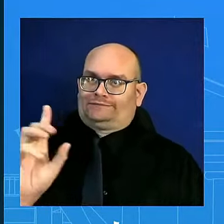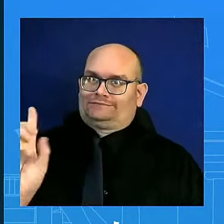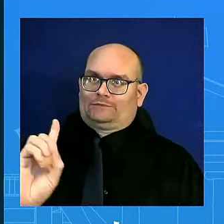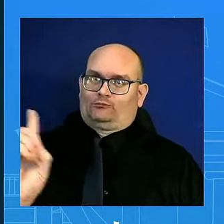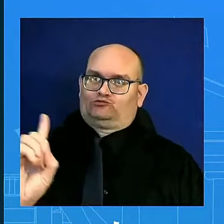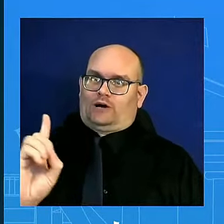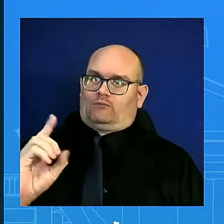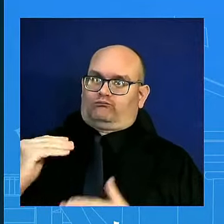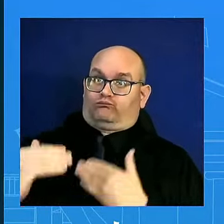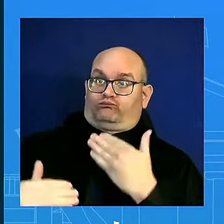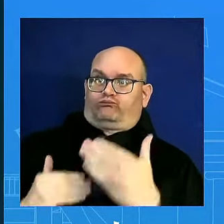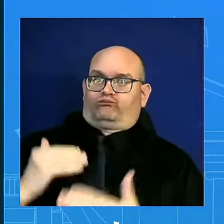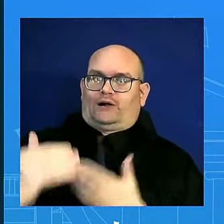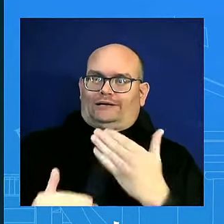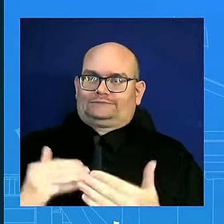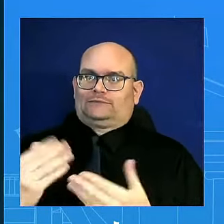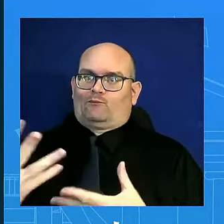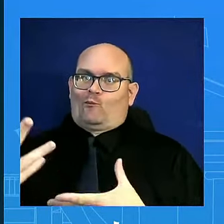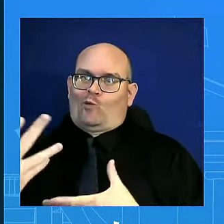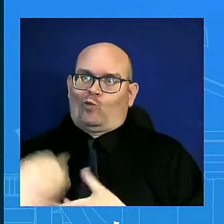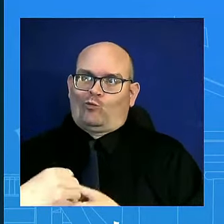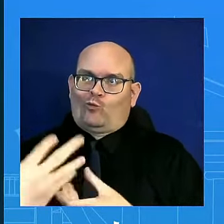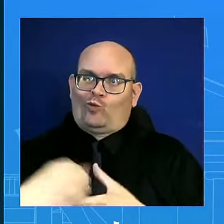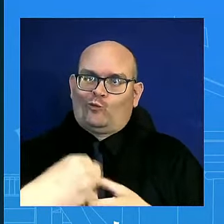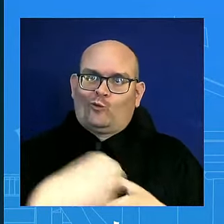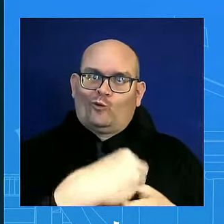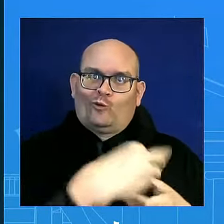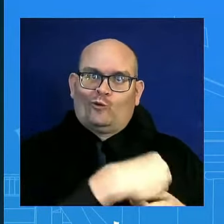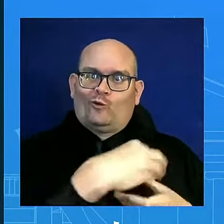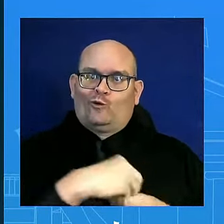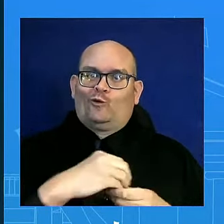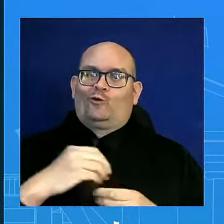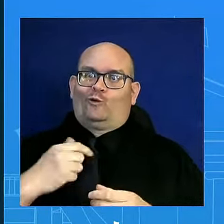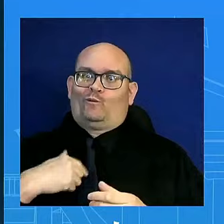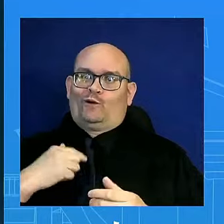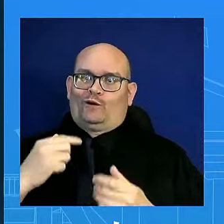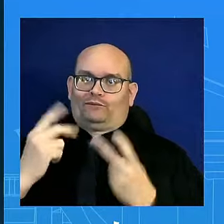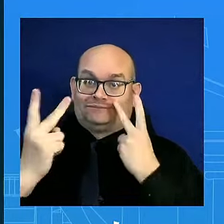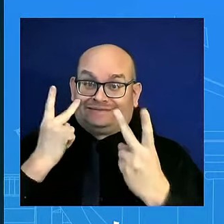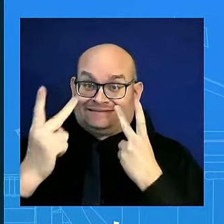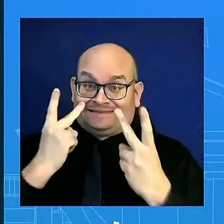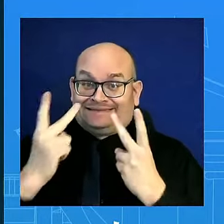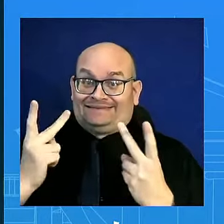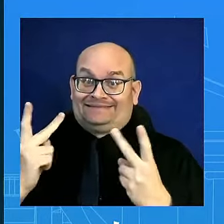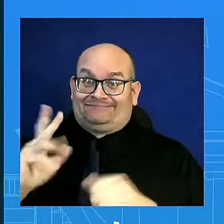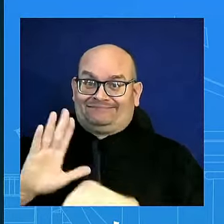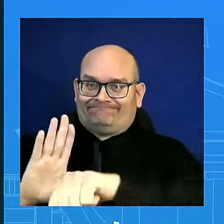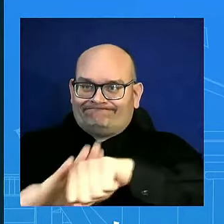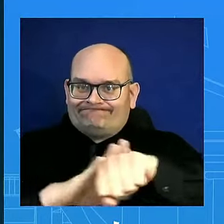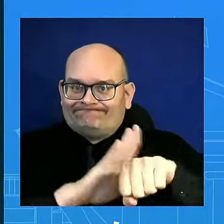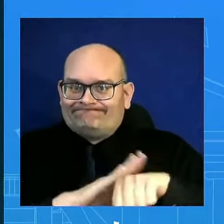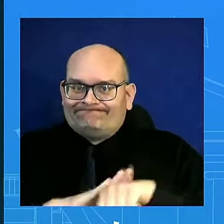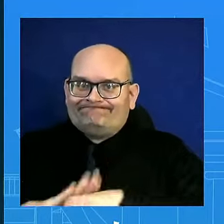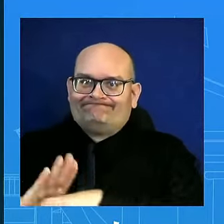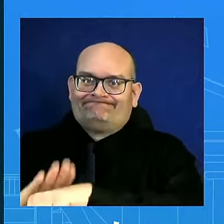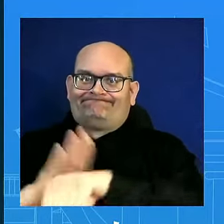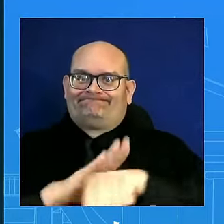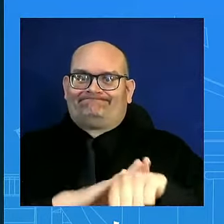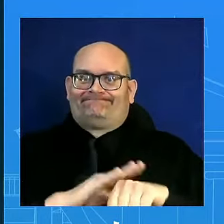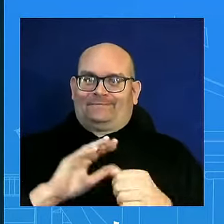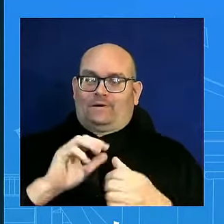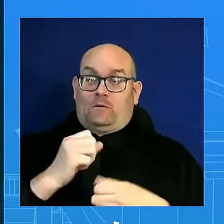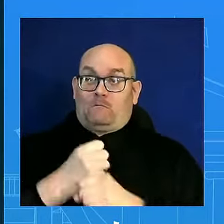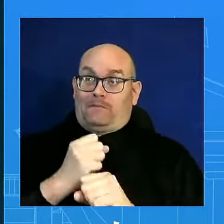the restraint they have showed. We encourage all parties to refrain from further violence and restore peace as quickly as possible. We express our